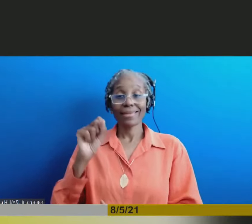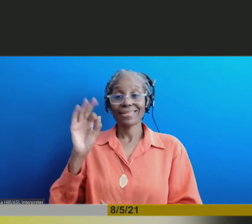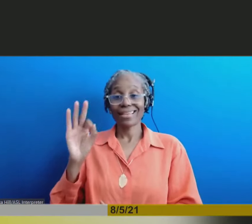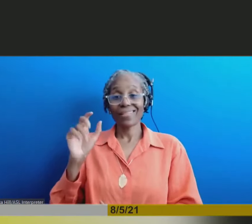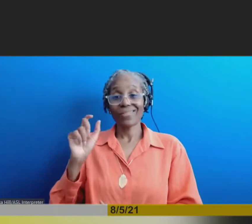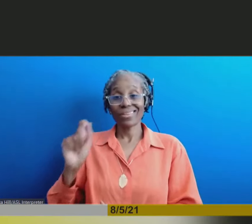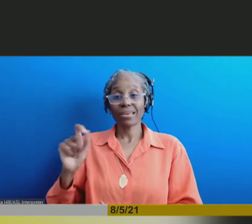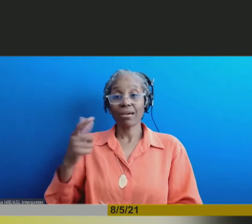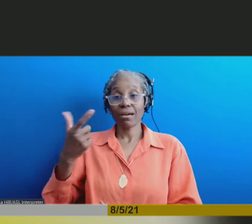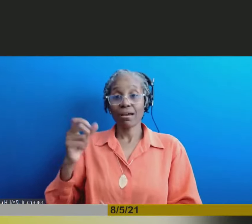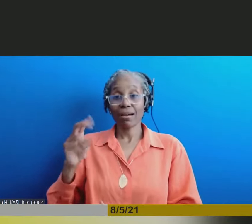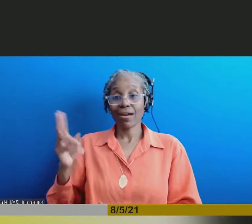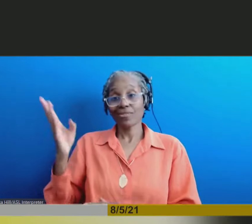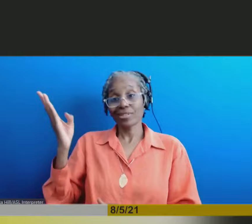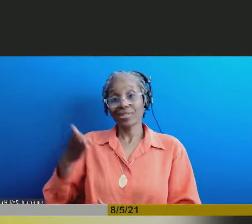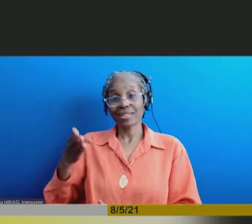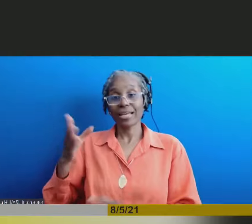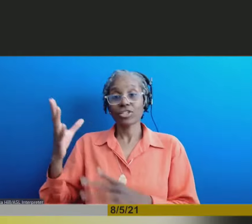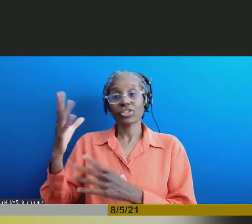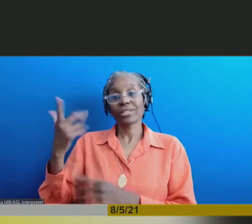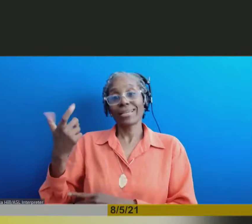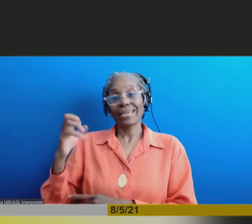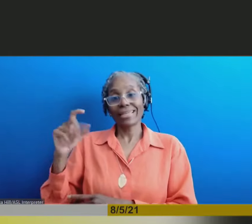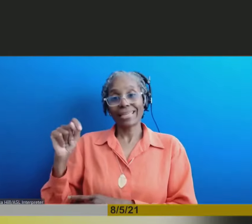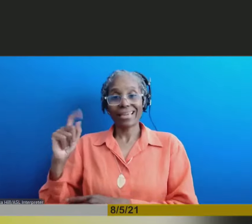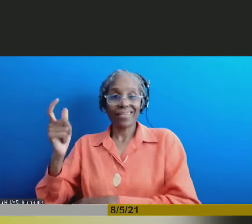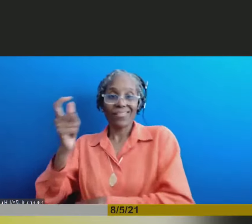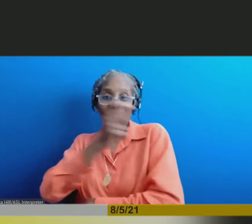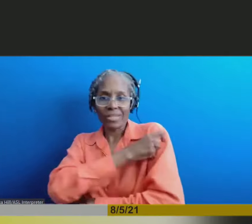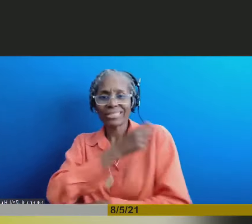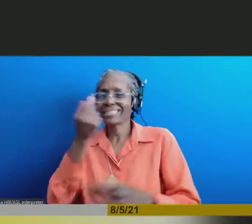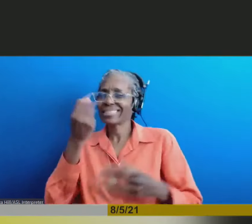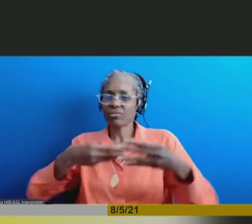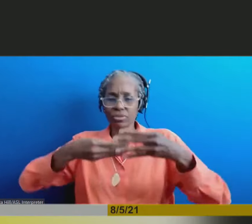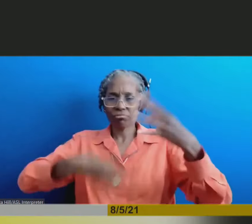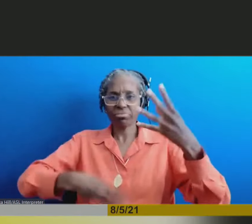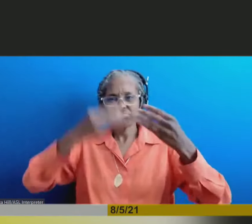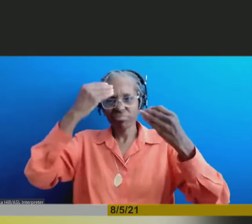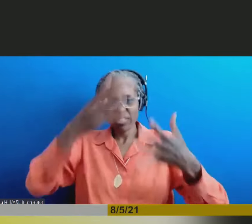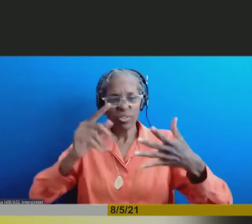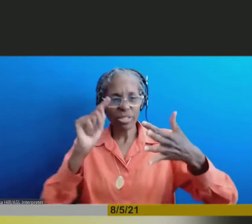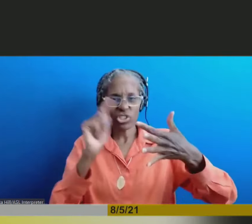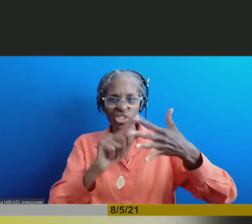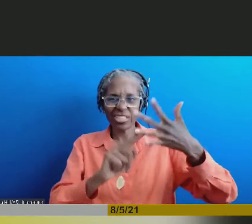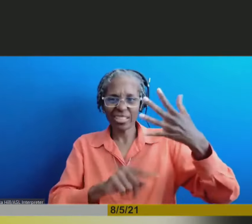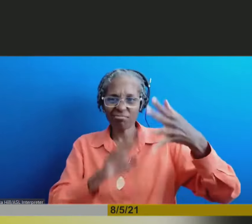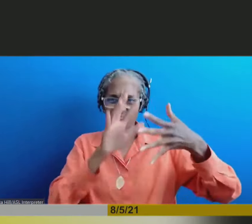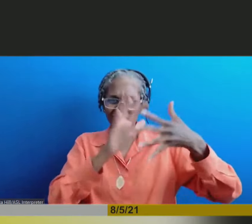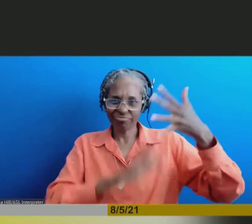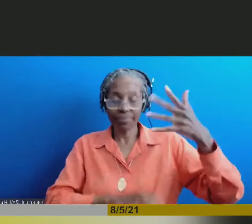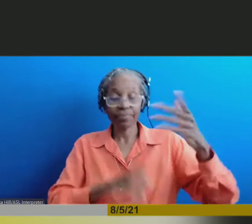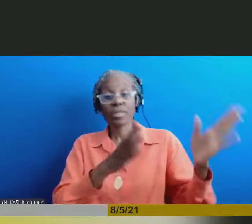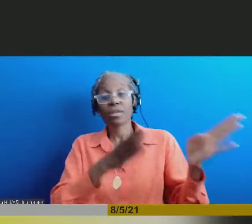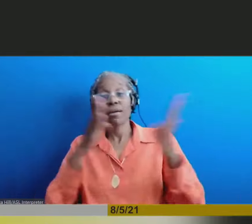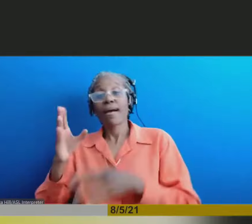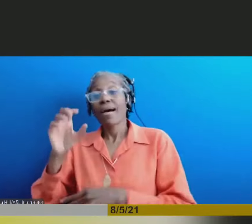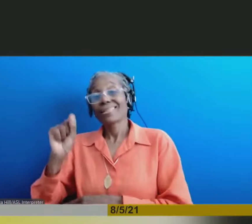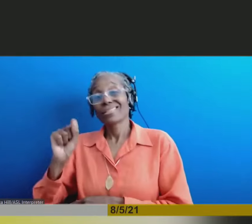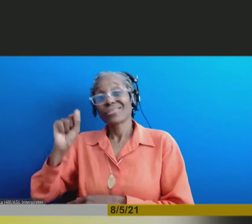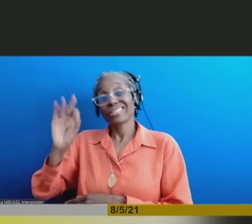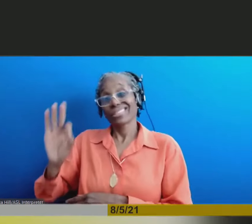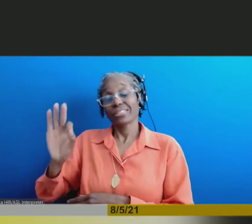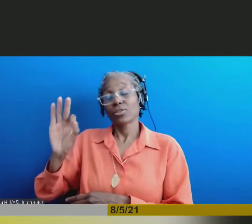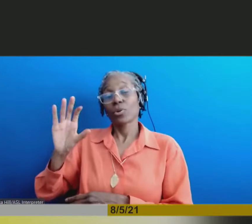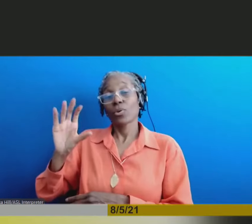sf.gov/getvaccinated, is available with many different resources on this topic. We also have a San Francisco COVID-19